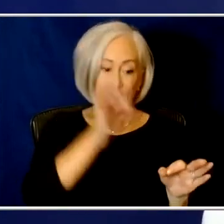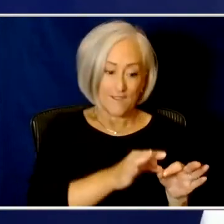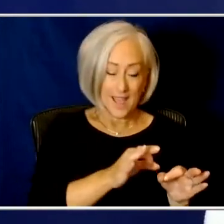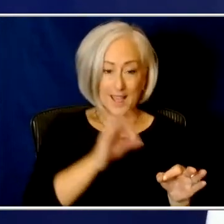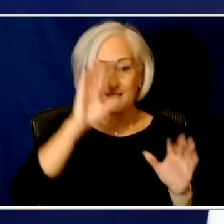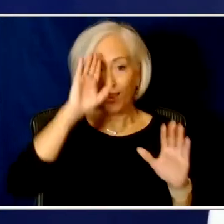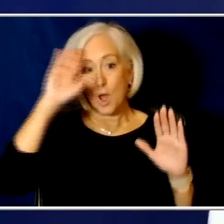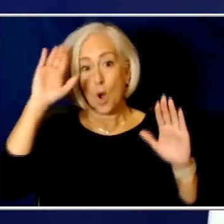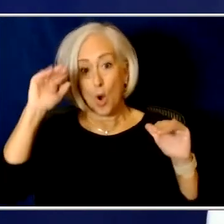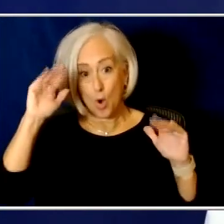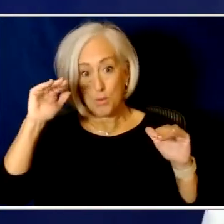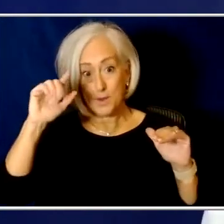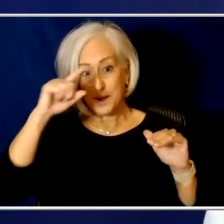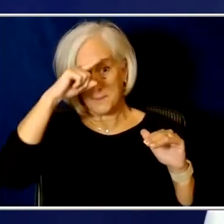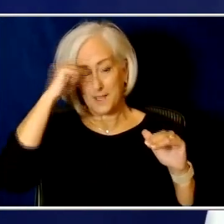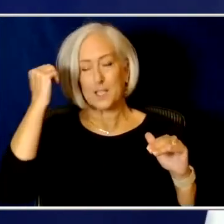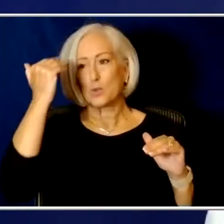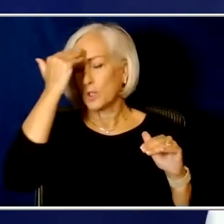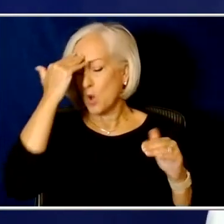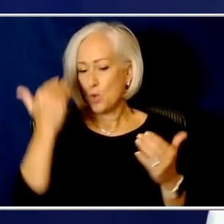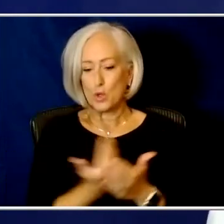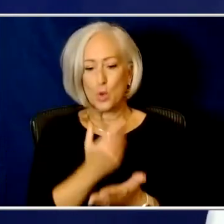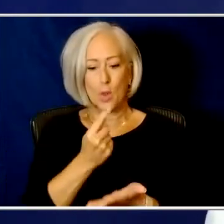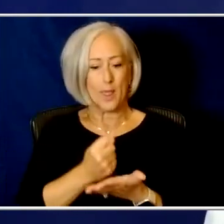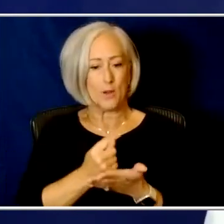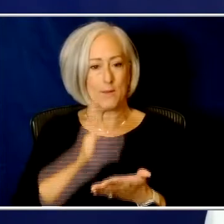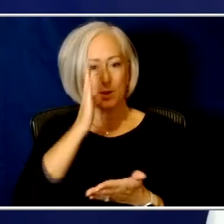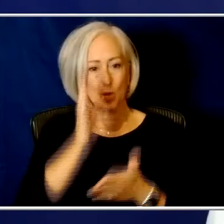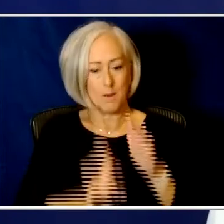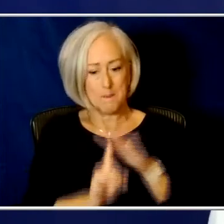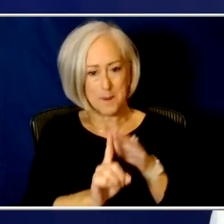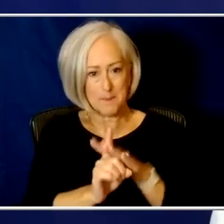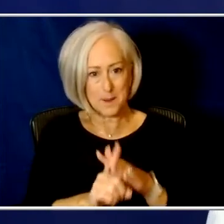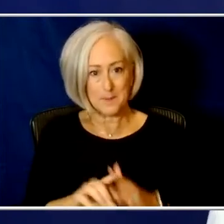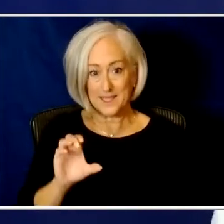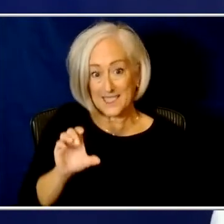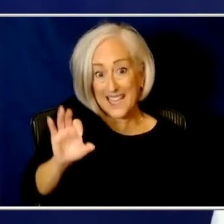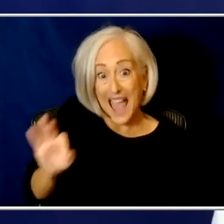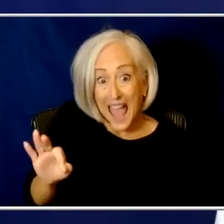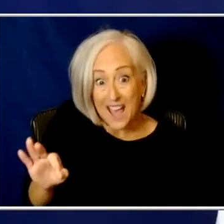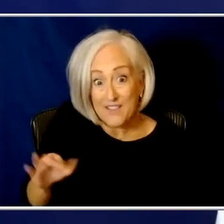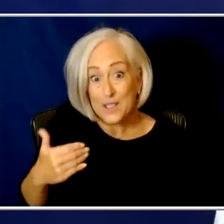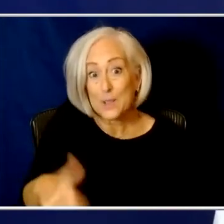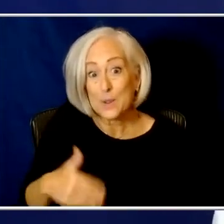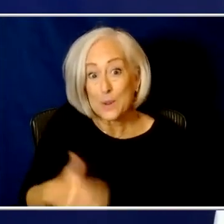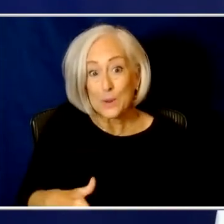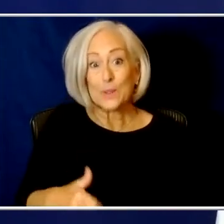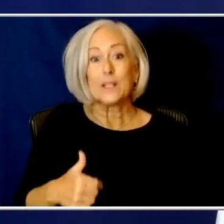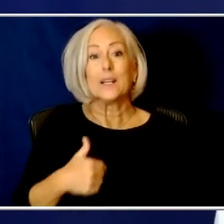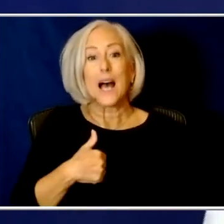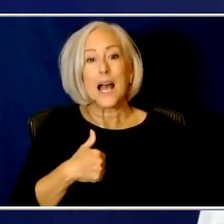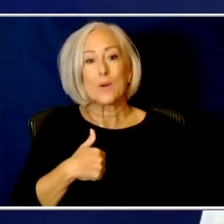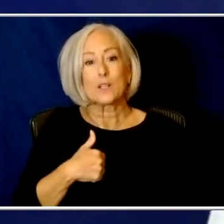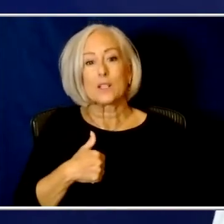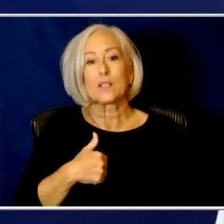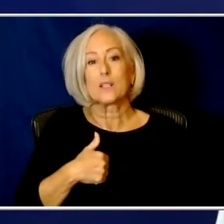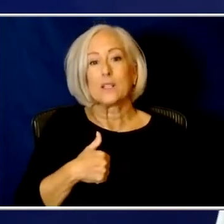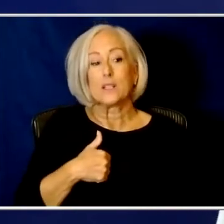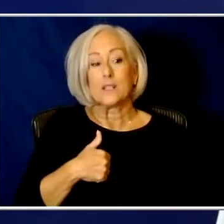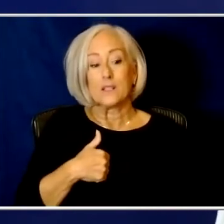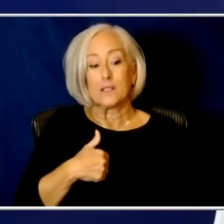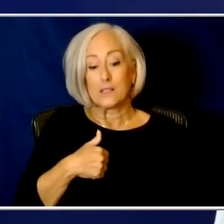am always reminded about the intersection of faith, hope, and science. When we delay, we let delay decide